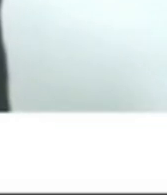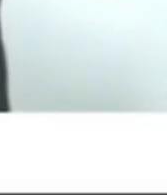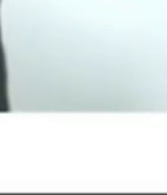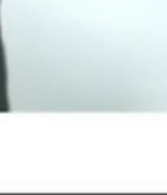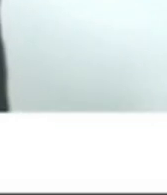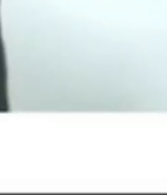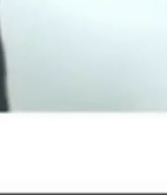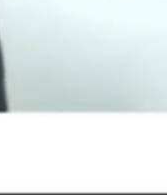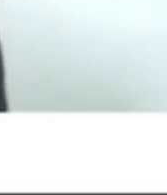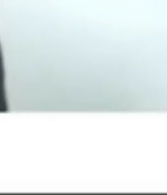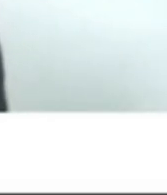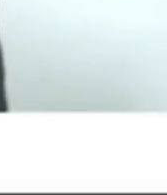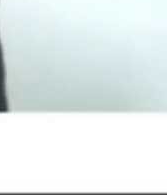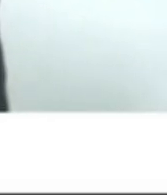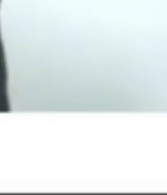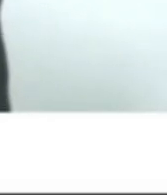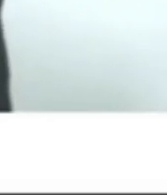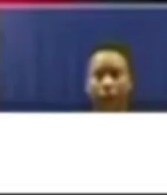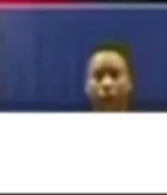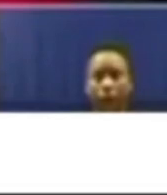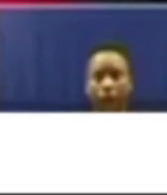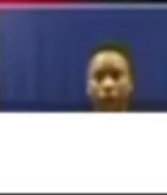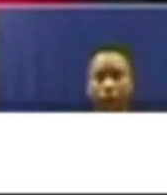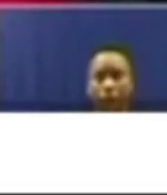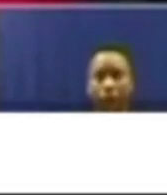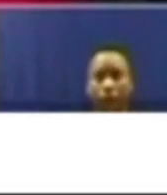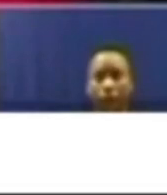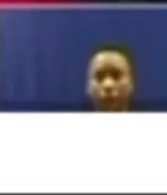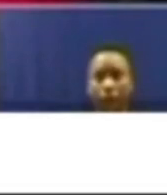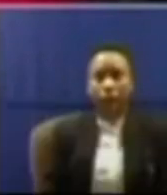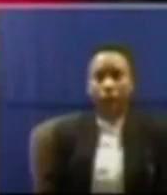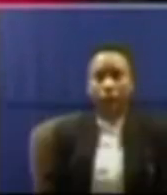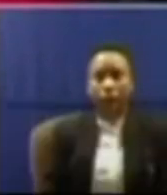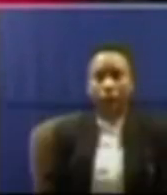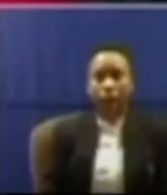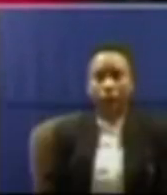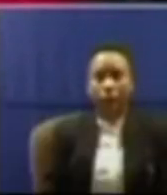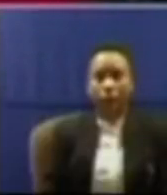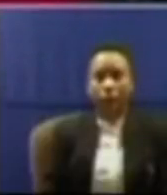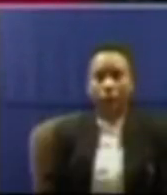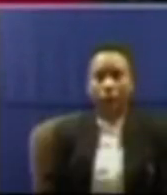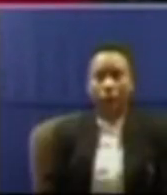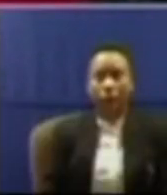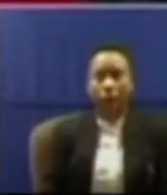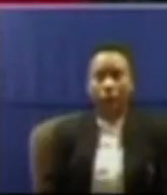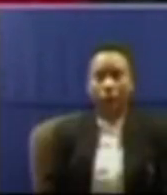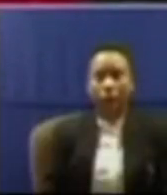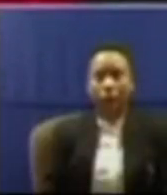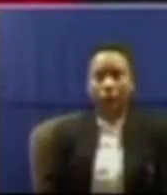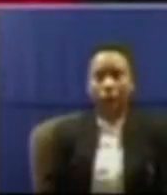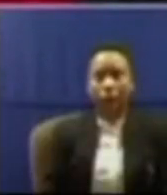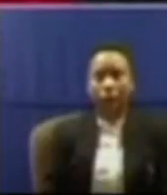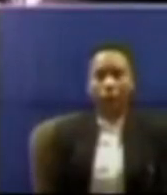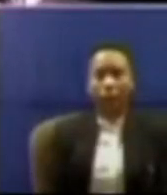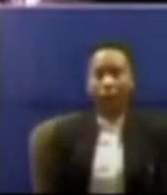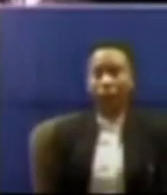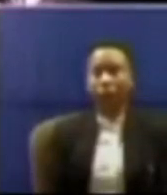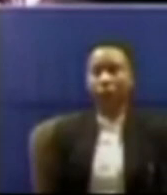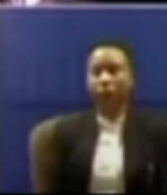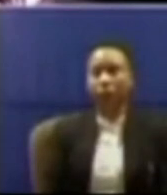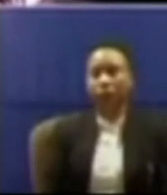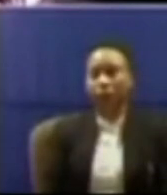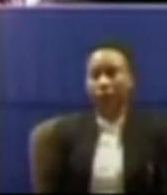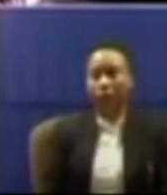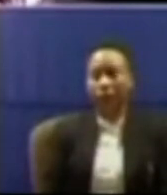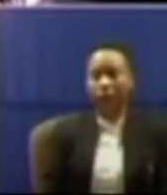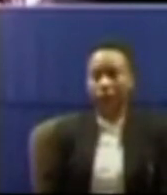is uncharted waters. It is not the same as a motion of no confidence or Section 102 process, which happened